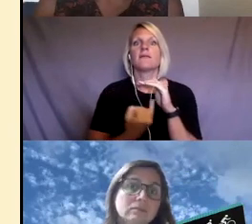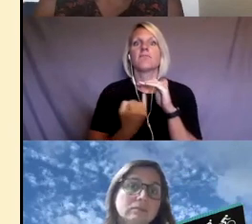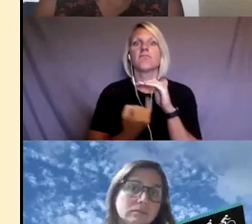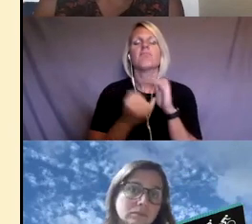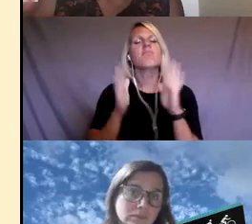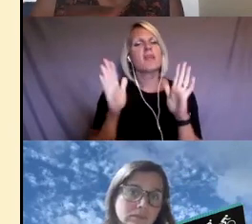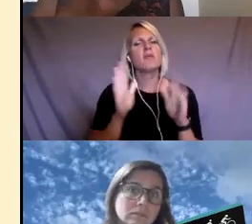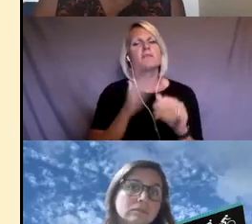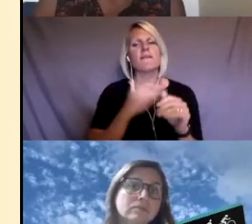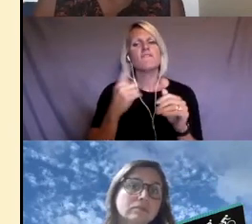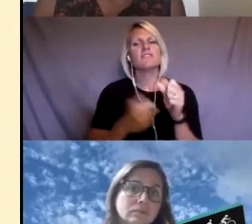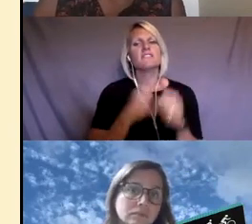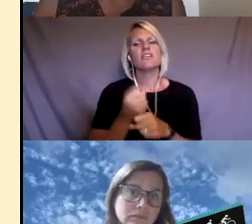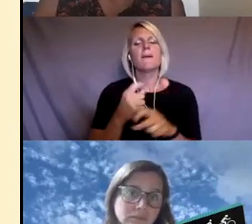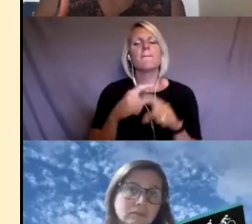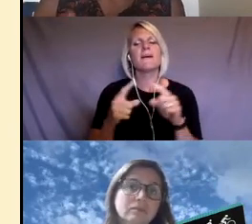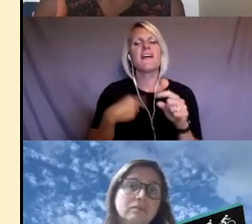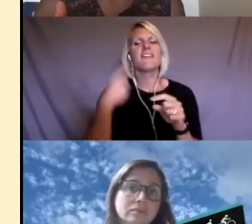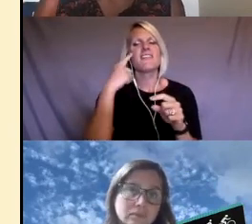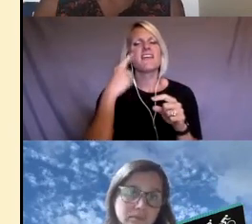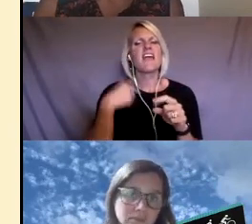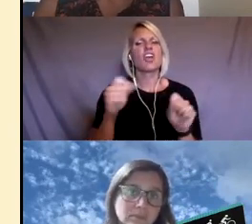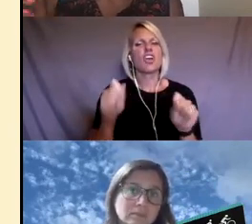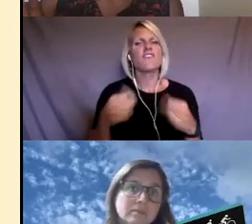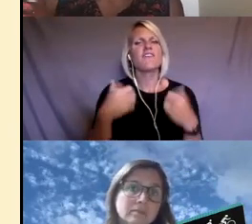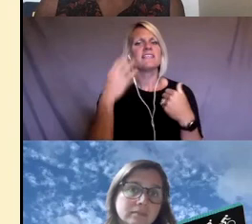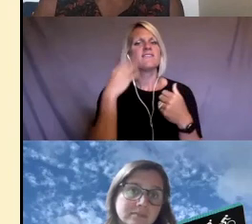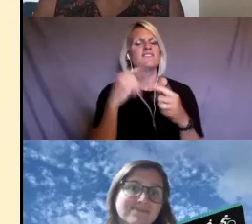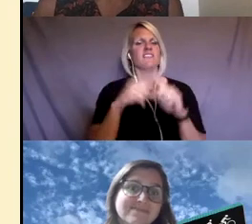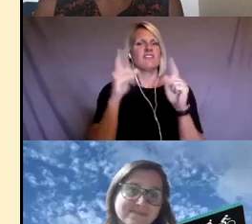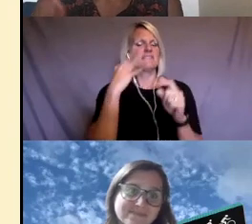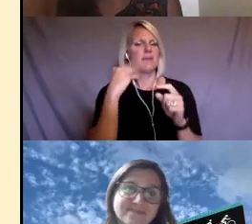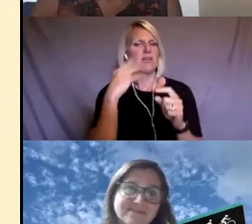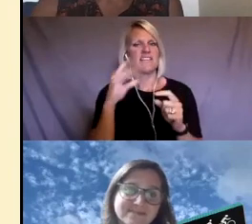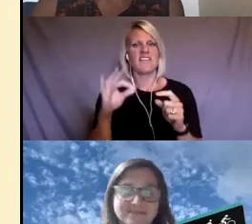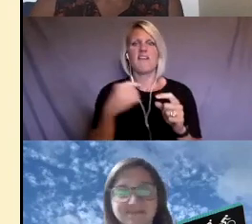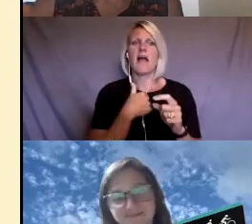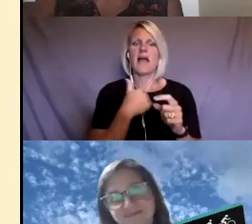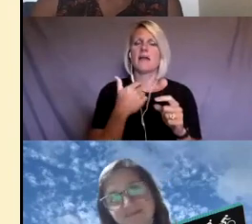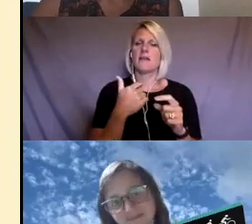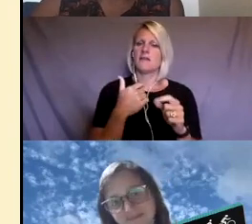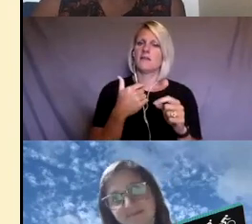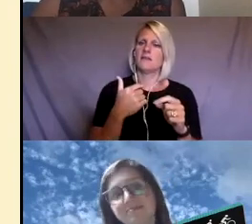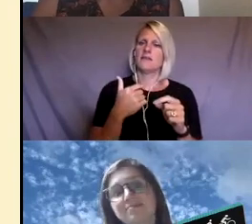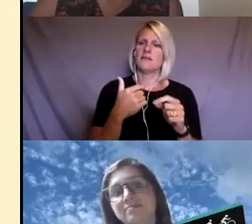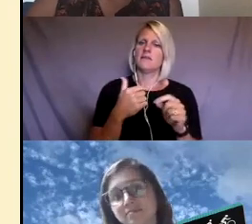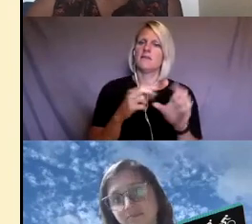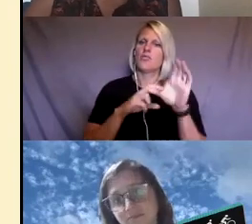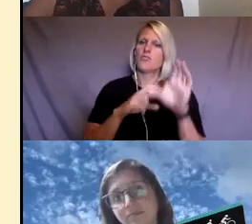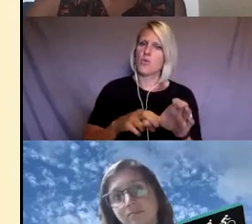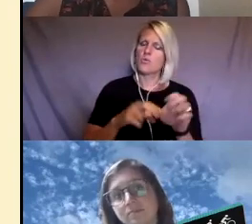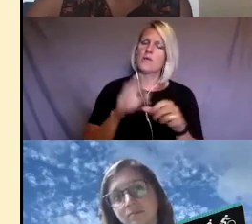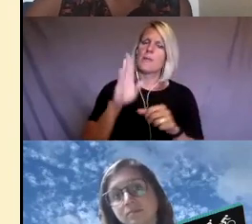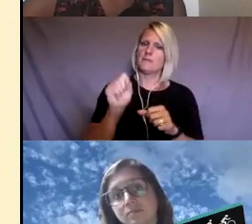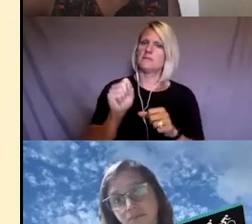first year, but I think I could have had a different experience if I had been regularly taking public transportation. But at